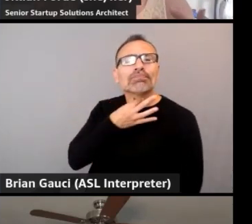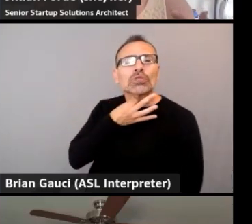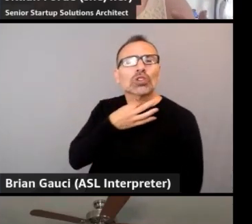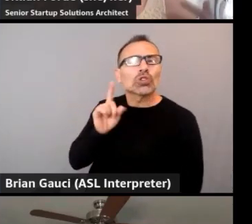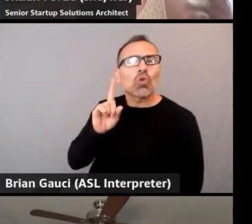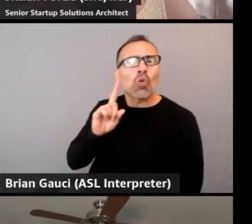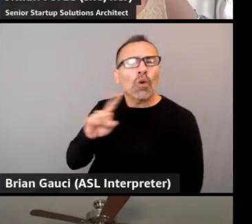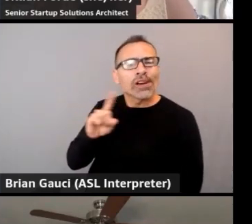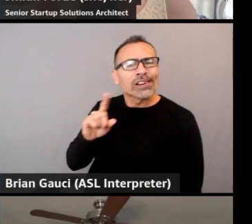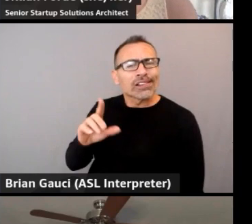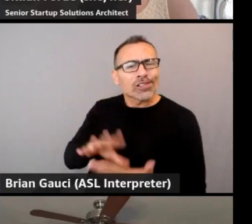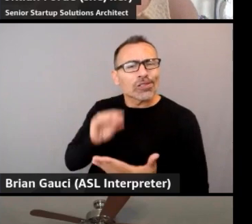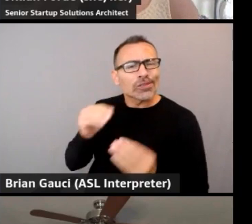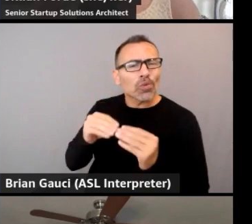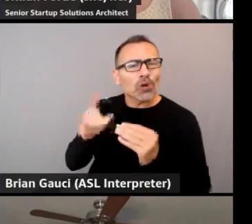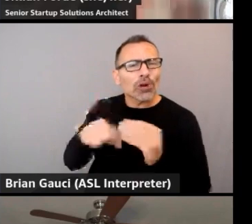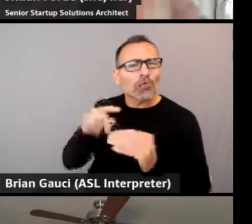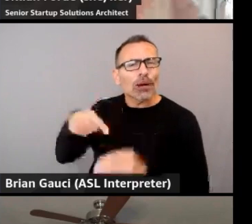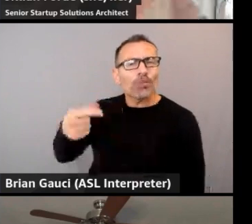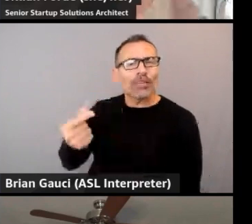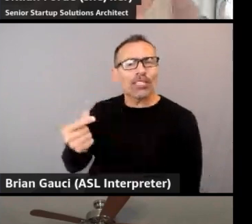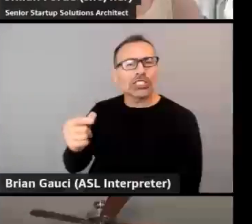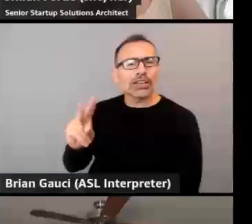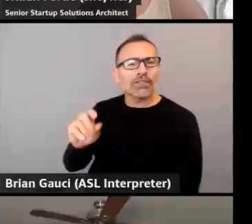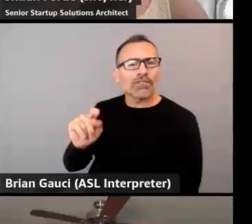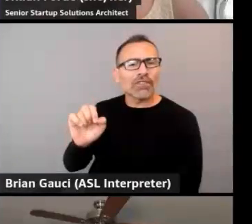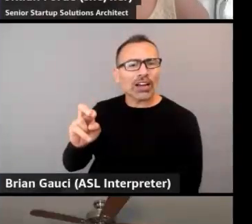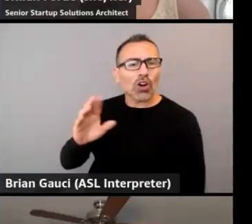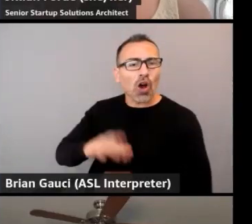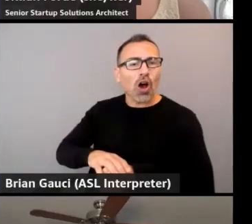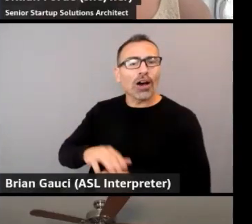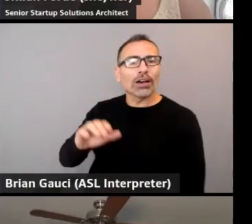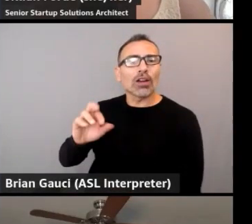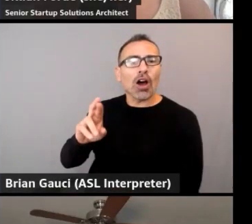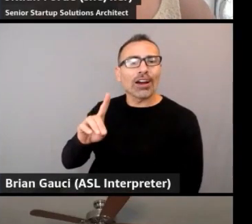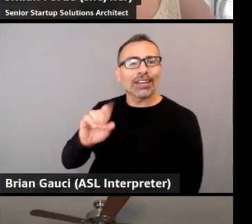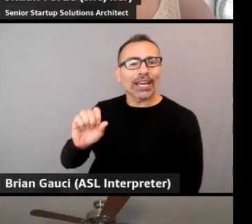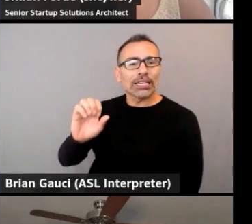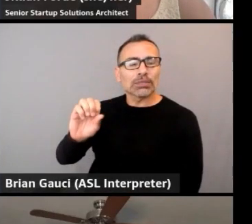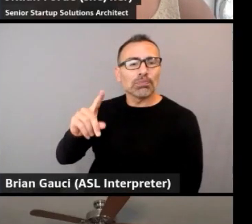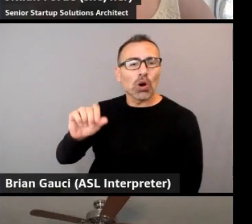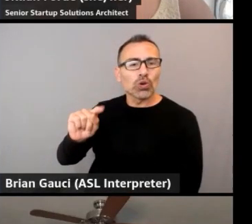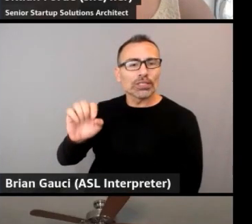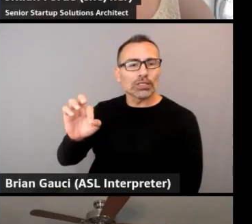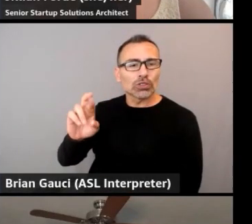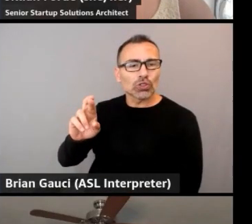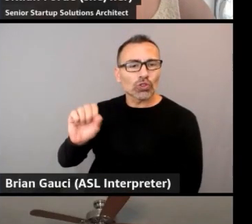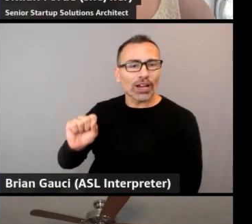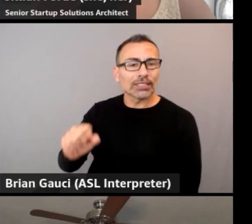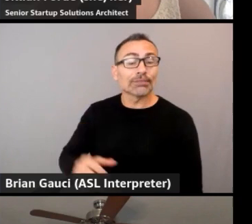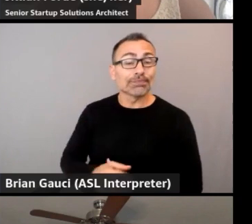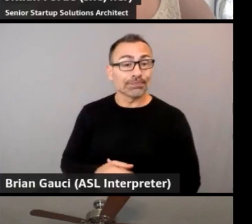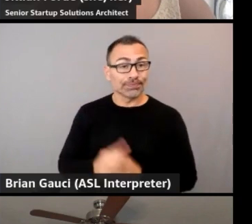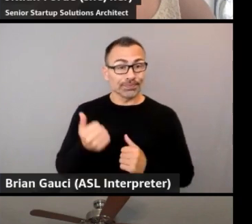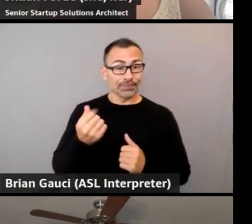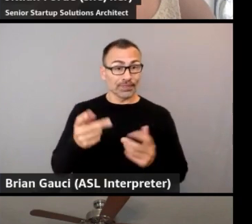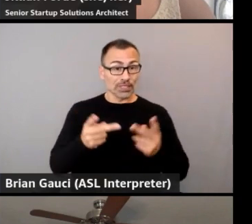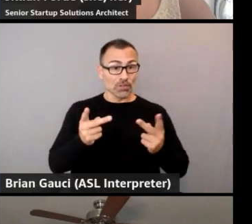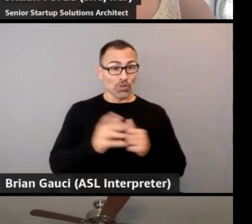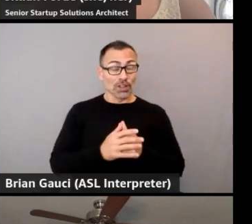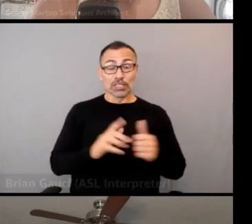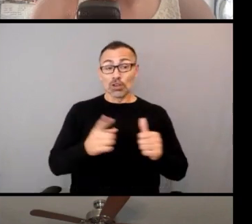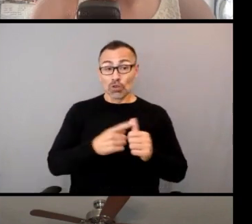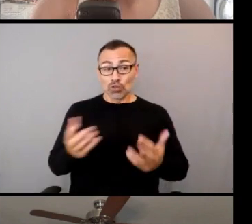learn more about pgvector on RDS Postgres? Yeah, so there's a few places. First, I do recommend going to the open